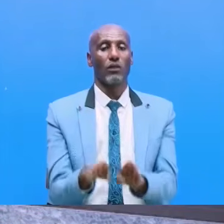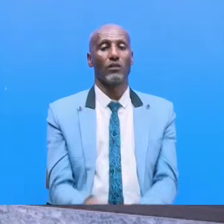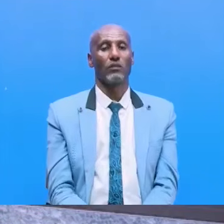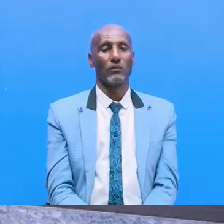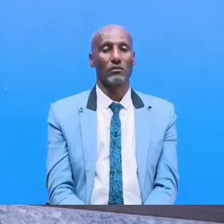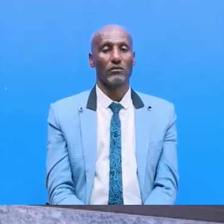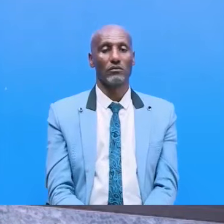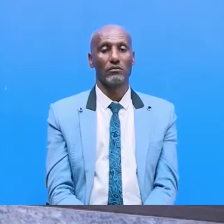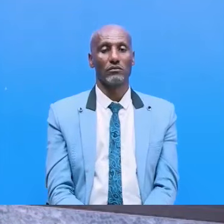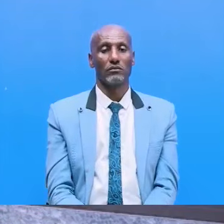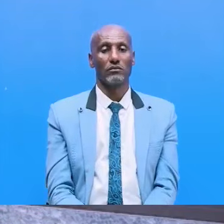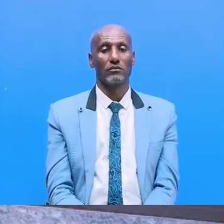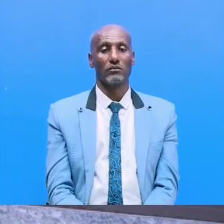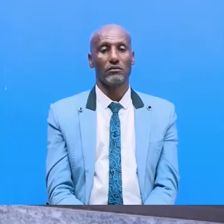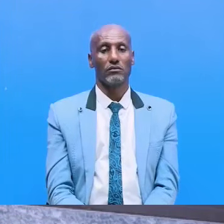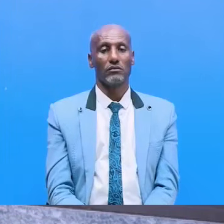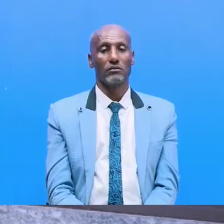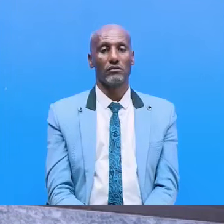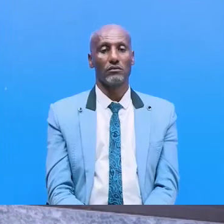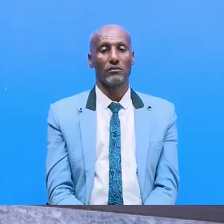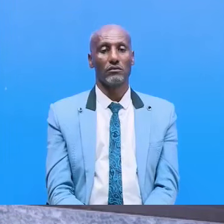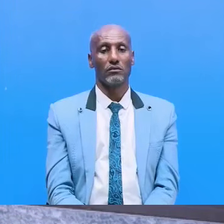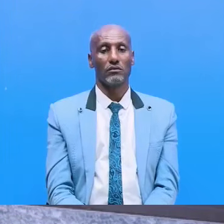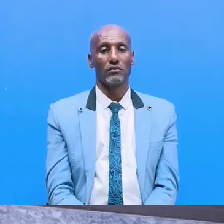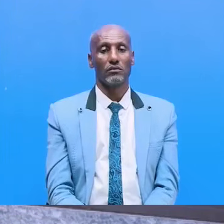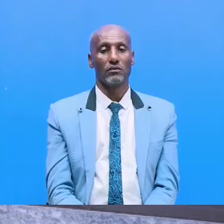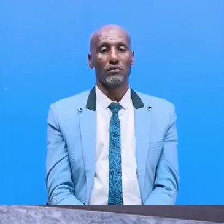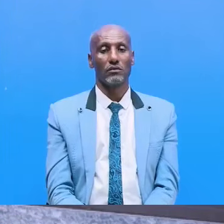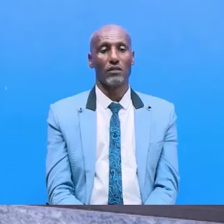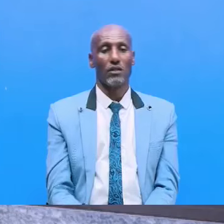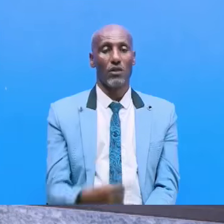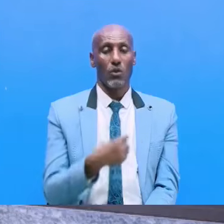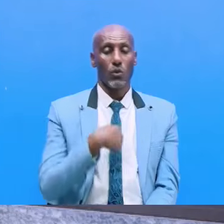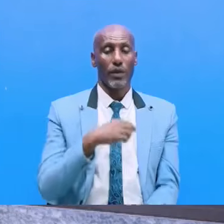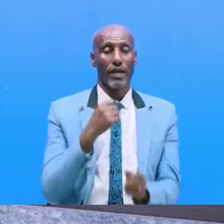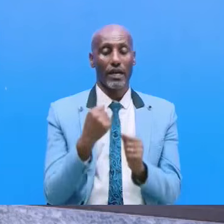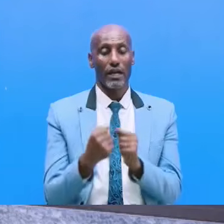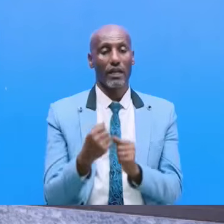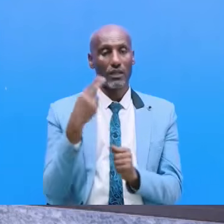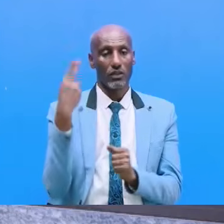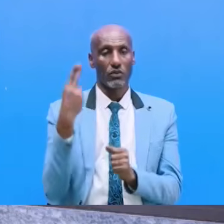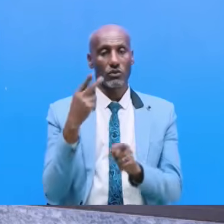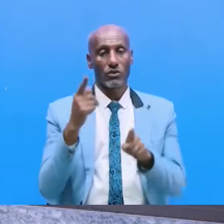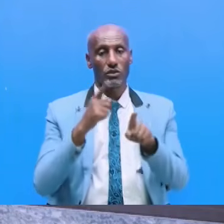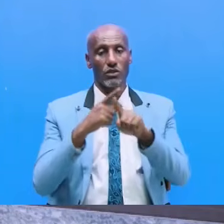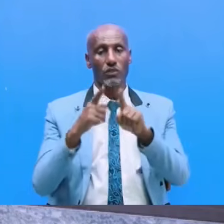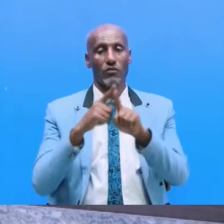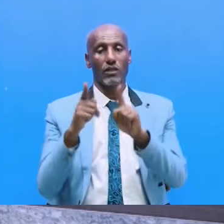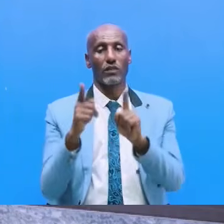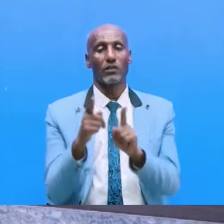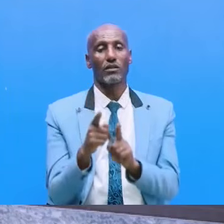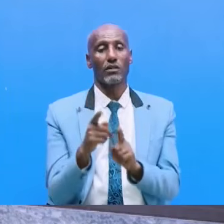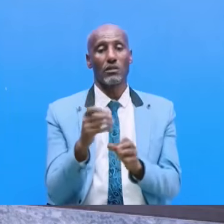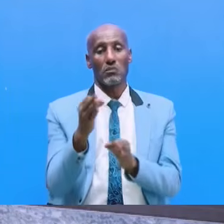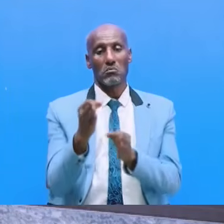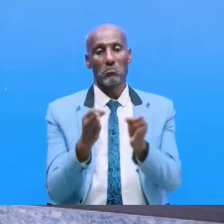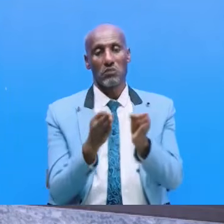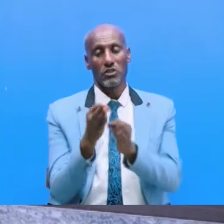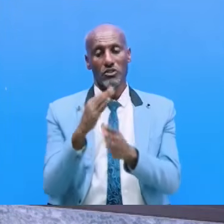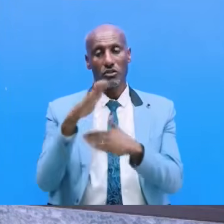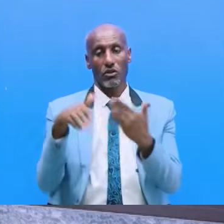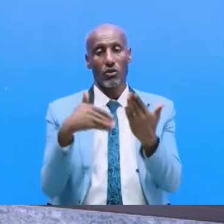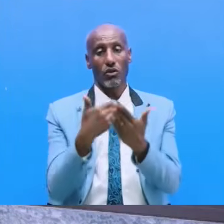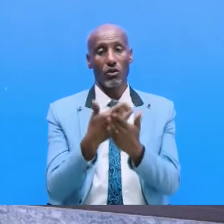This is instruction and command. So we can use different, and we just mention all of